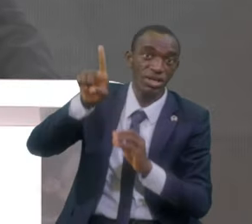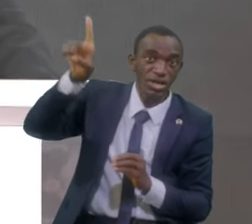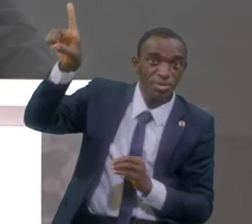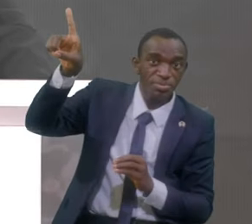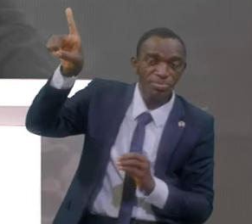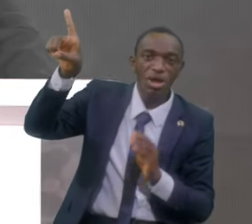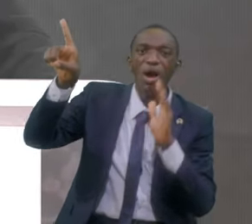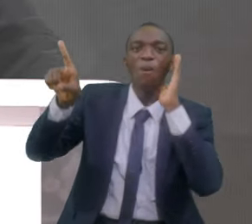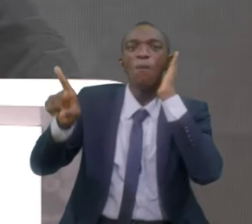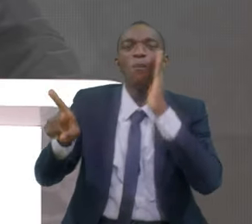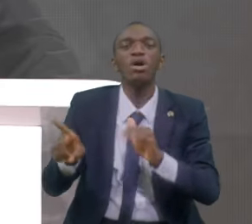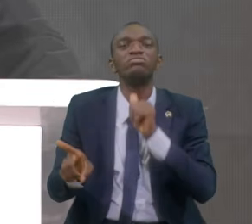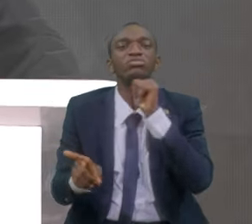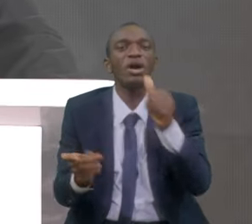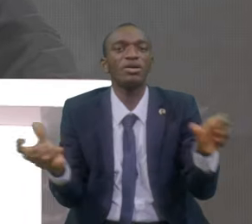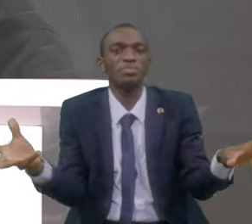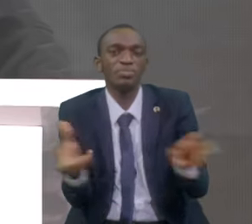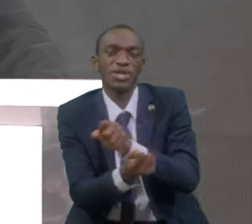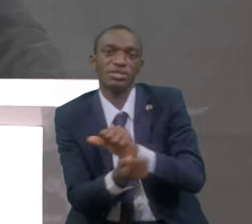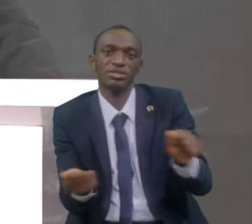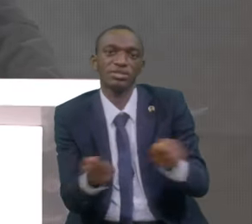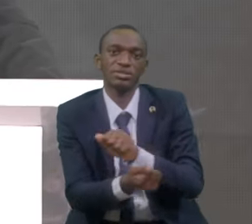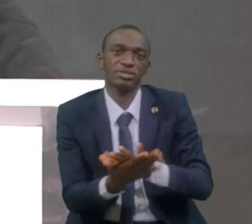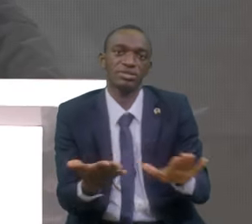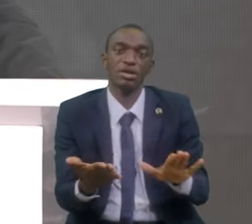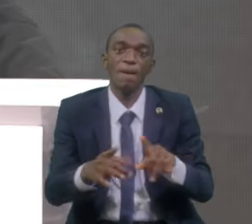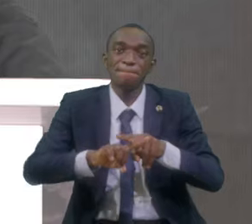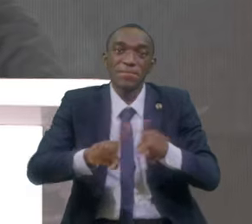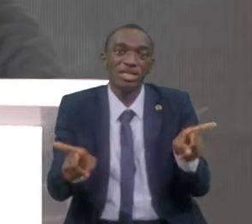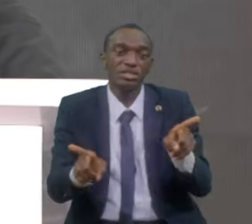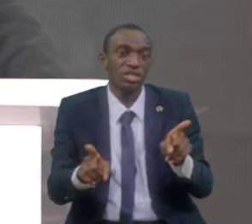will not perish, but have